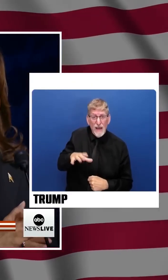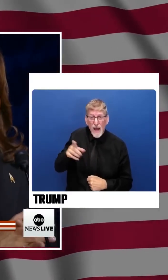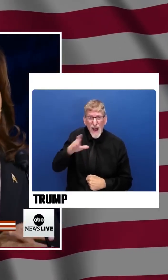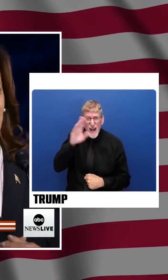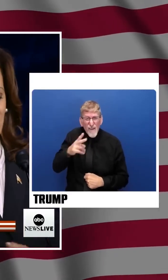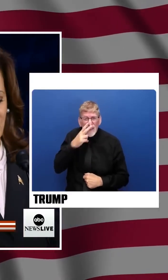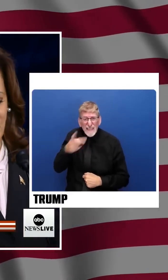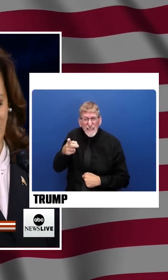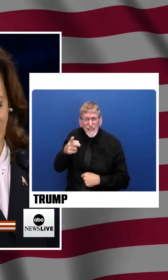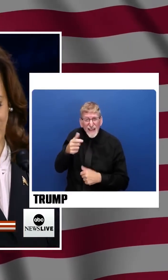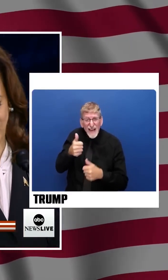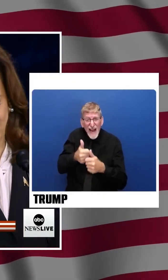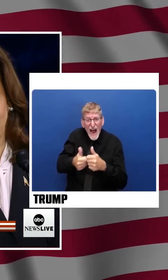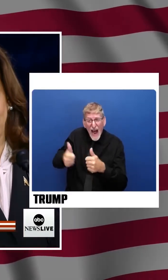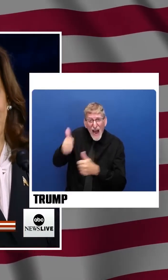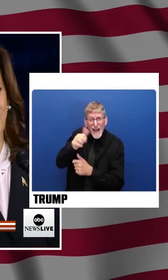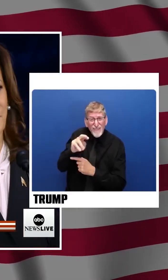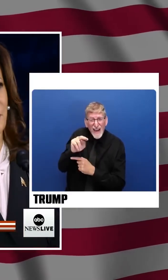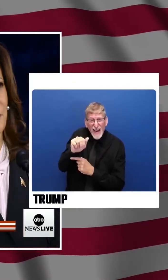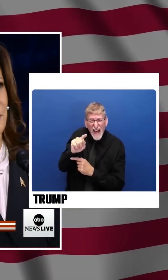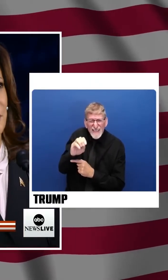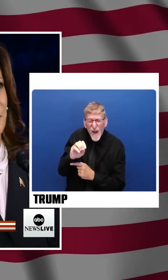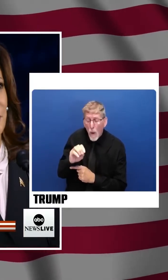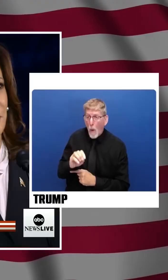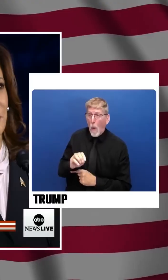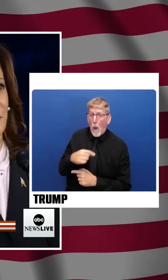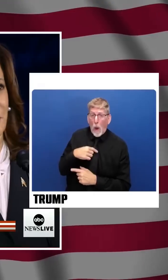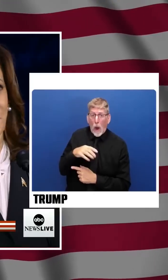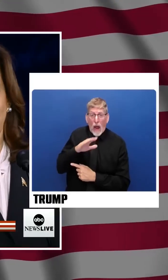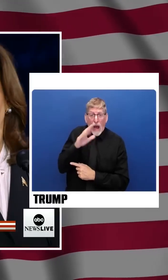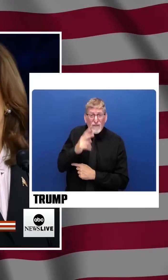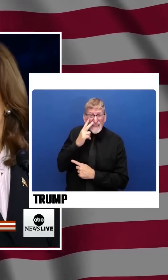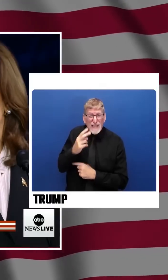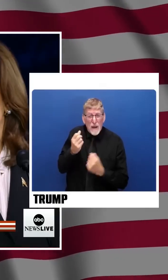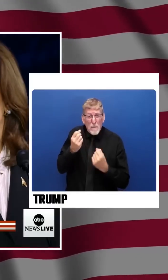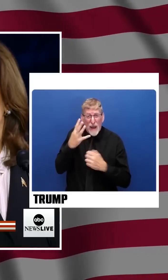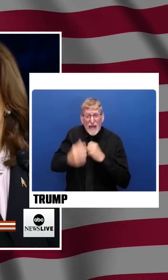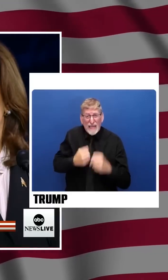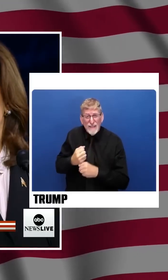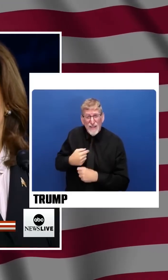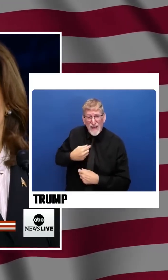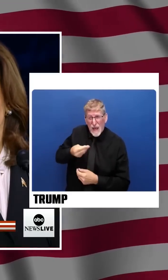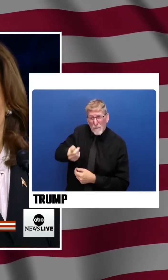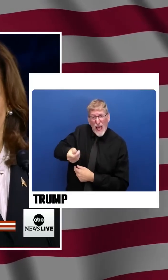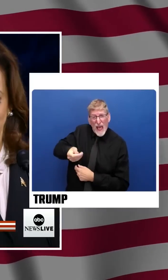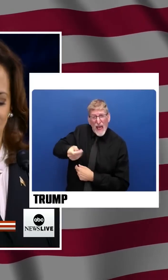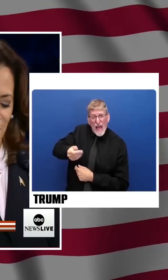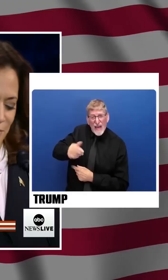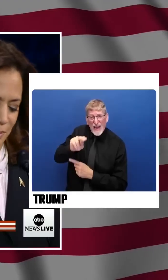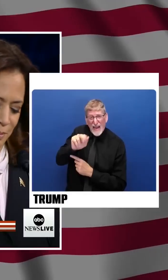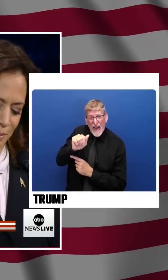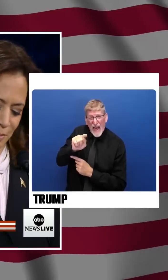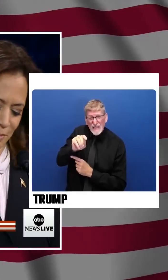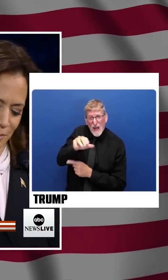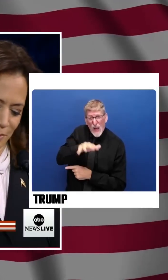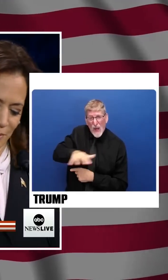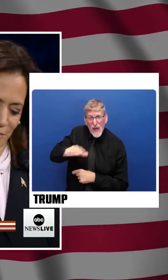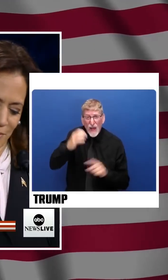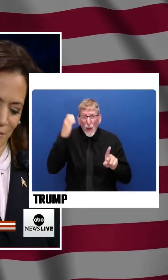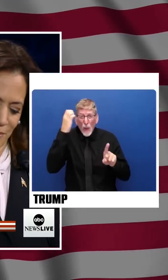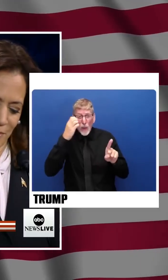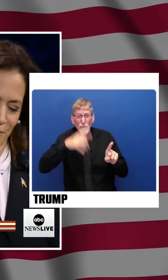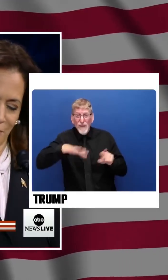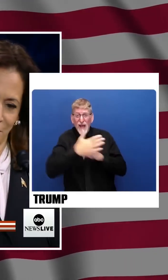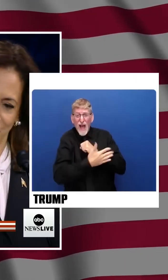I've never seen. For years, we were paying almost all of NATO. We were being ripped off by European nations, both on trade and